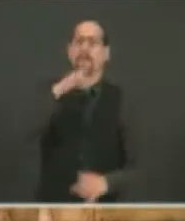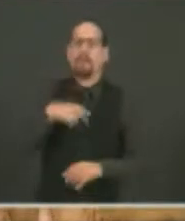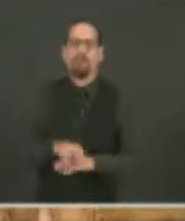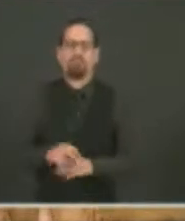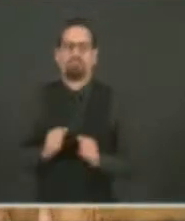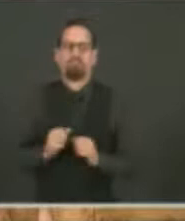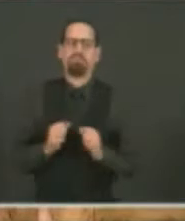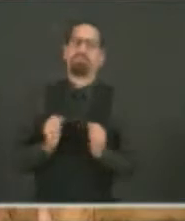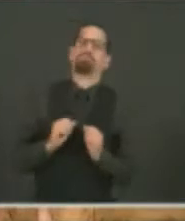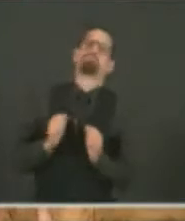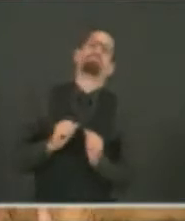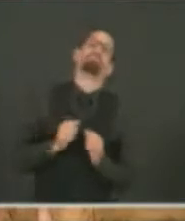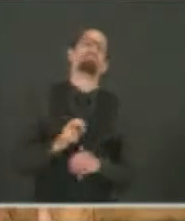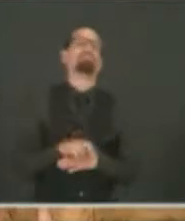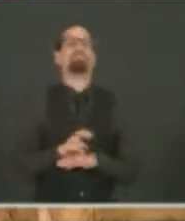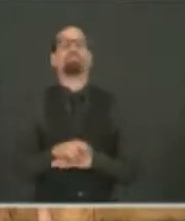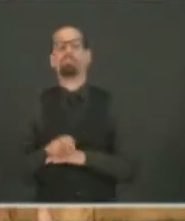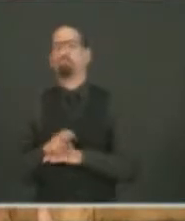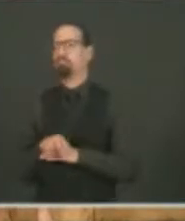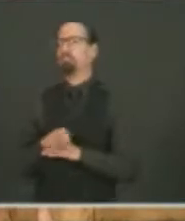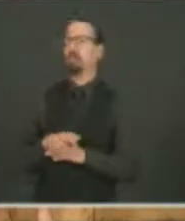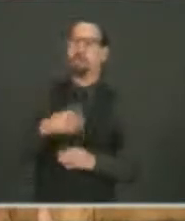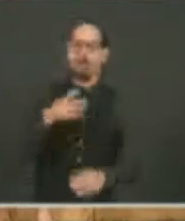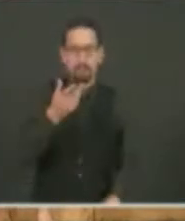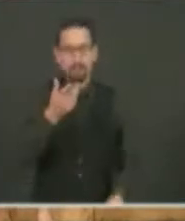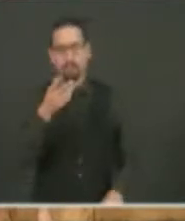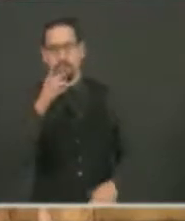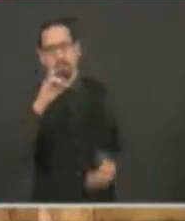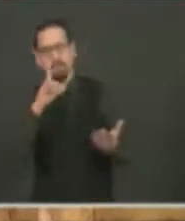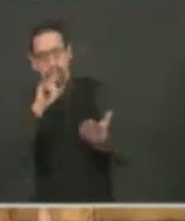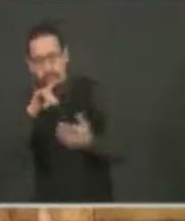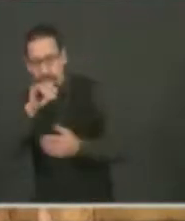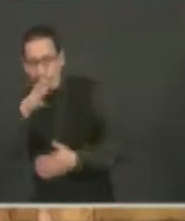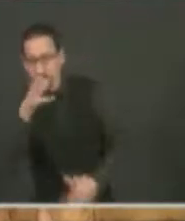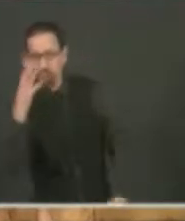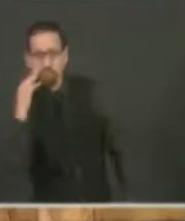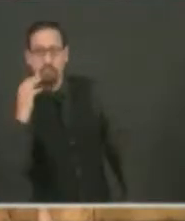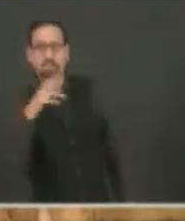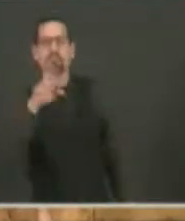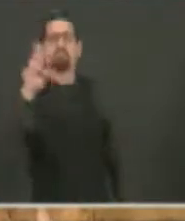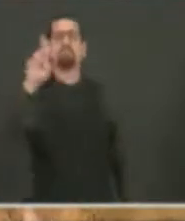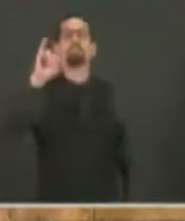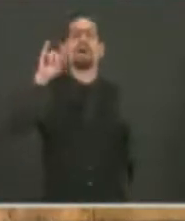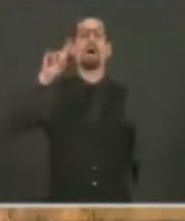about all the time about getting our kids ready and everything else. Has anybody from Rye ridden a bus